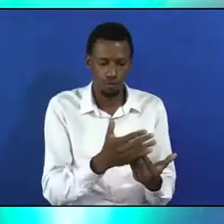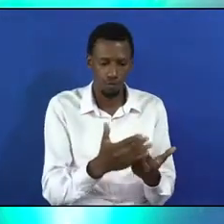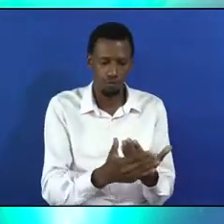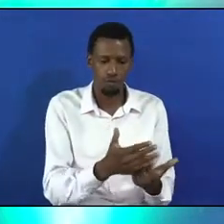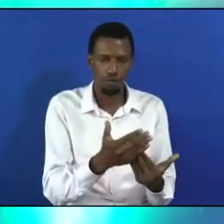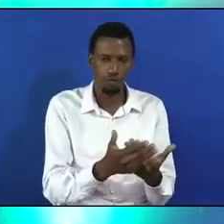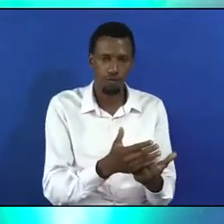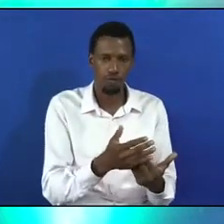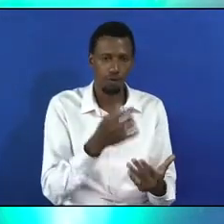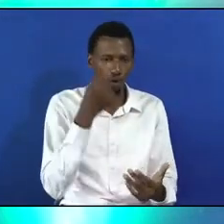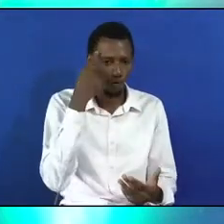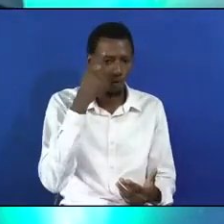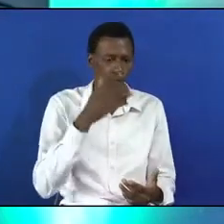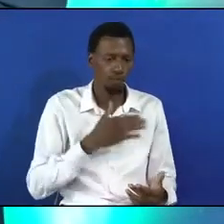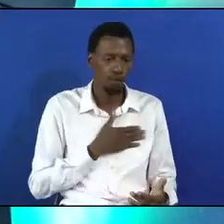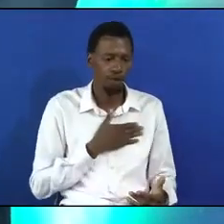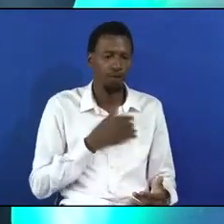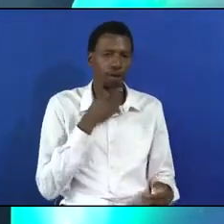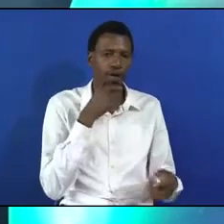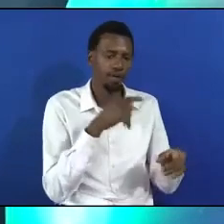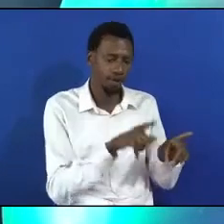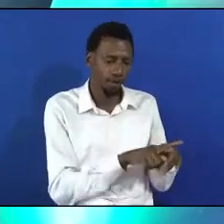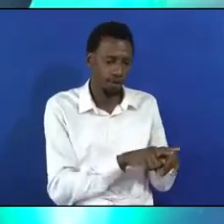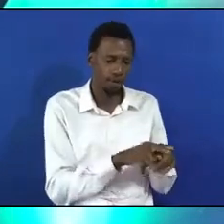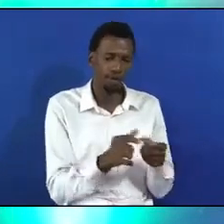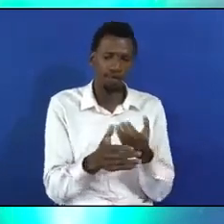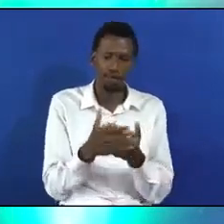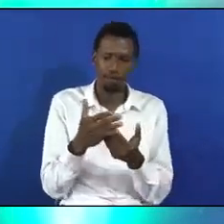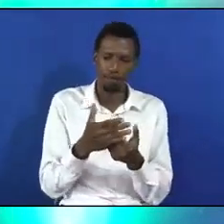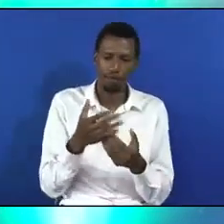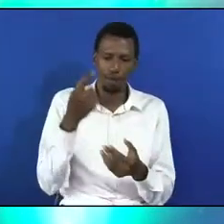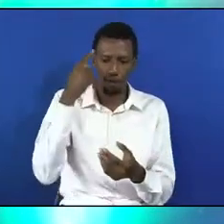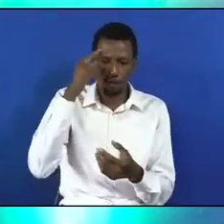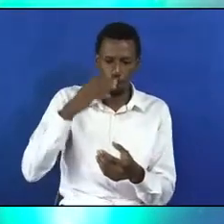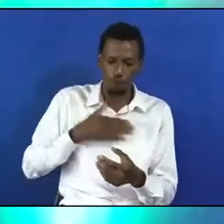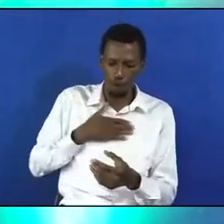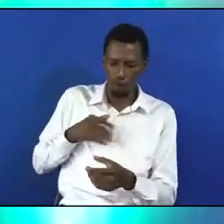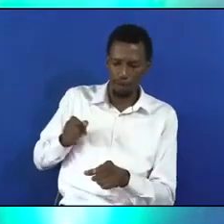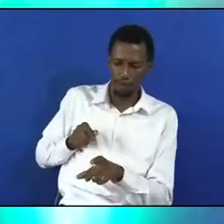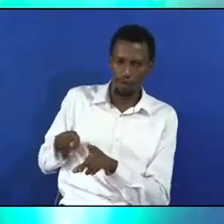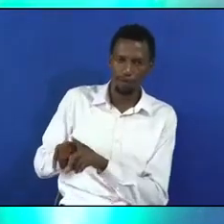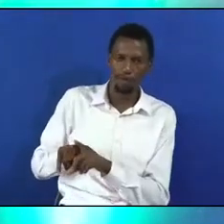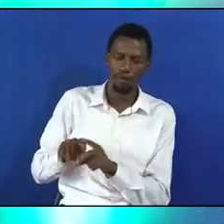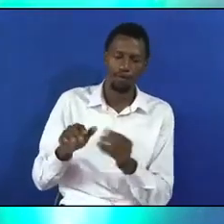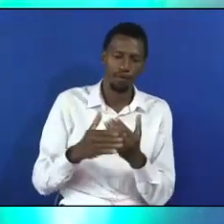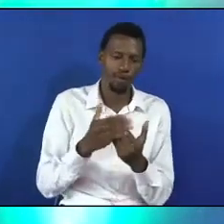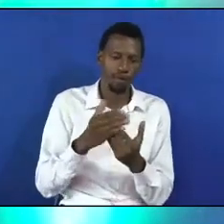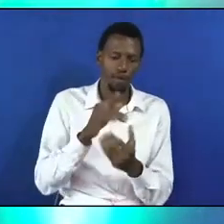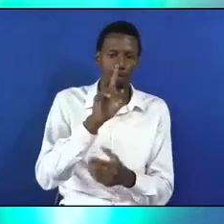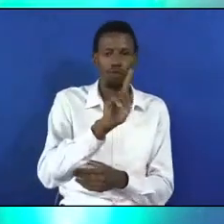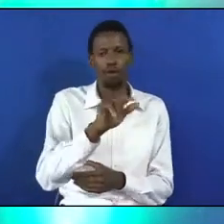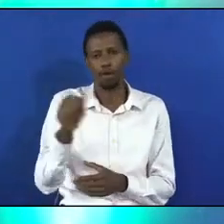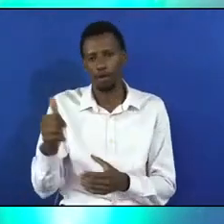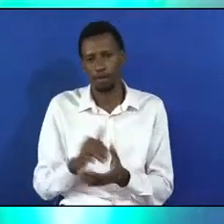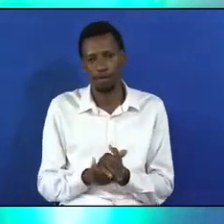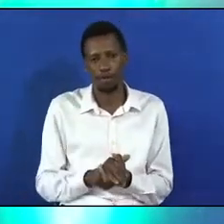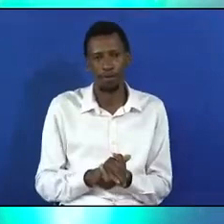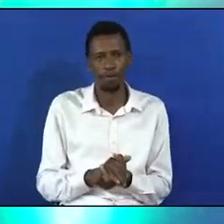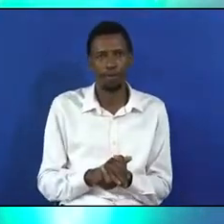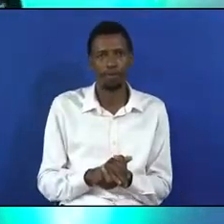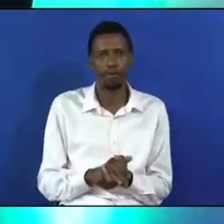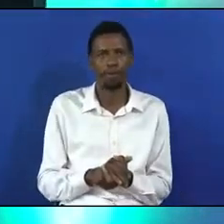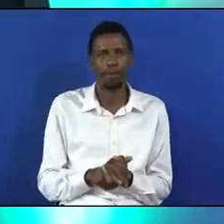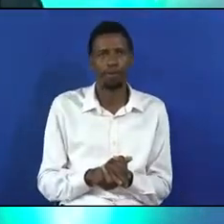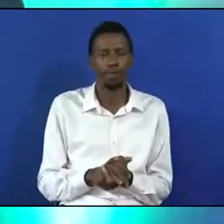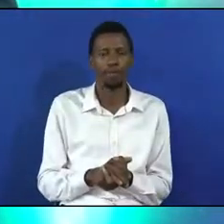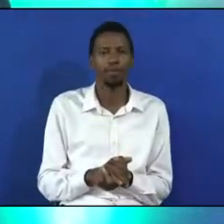our brothers, to take care of our sisters, to take care of one another. The song that we sang say that